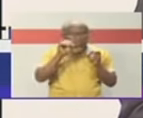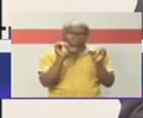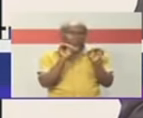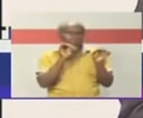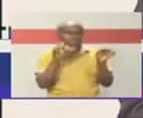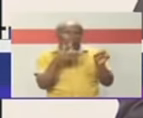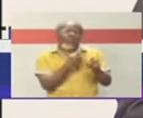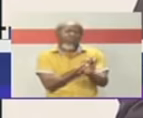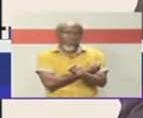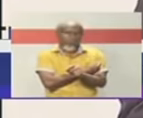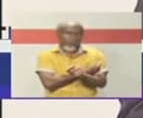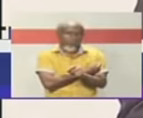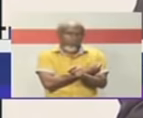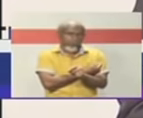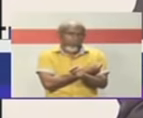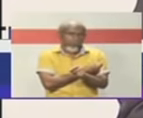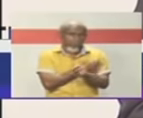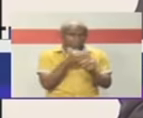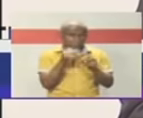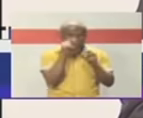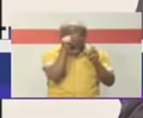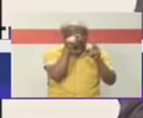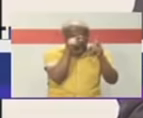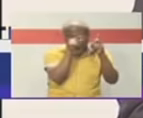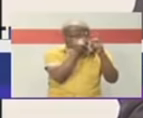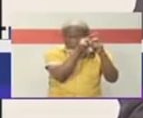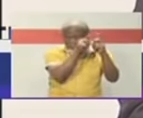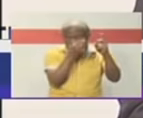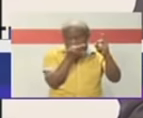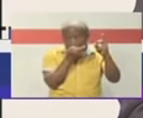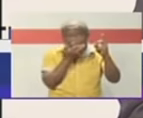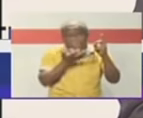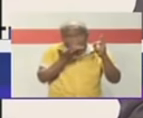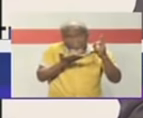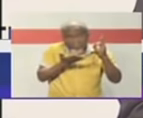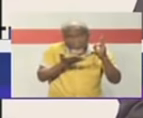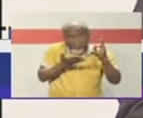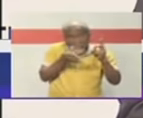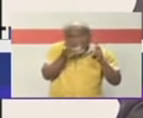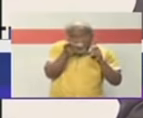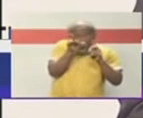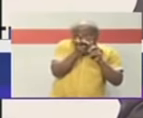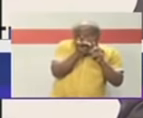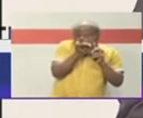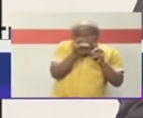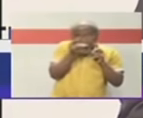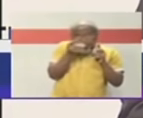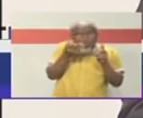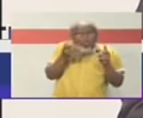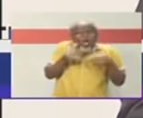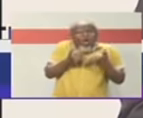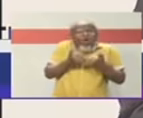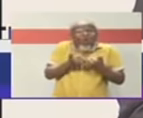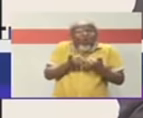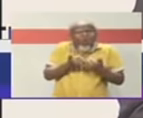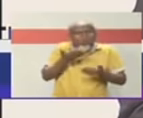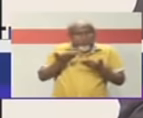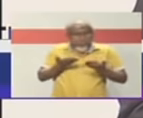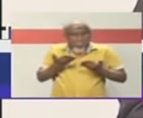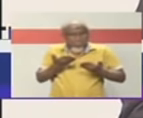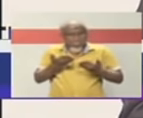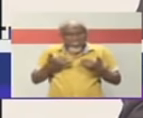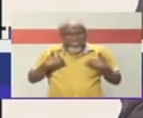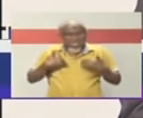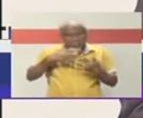have most likely got infected when a gathering of friends and neighbors